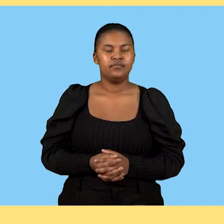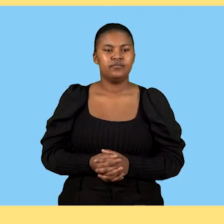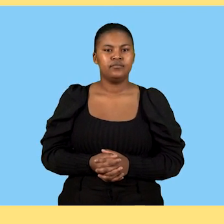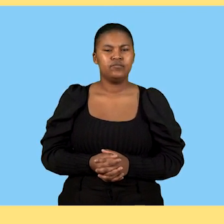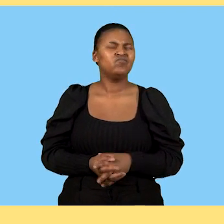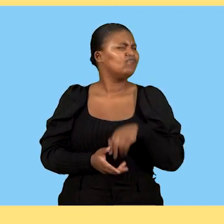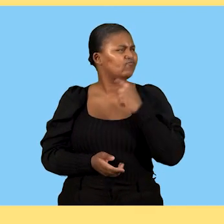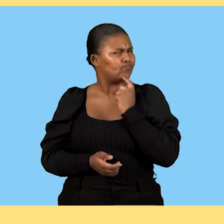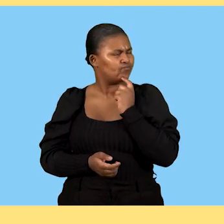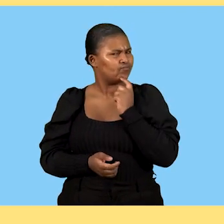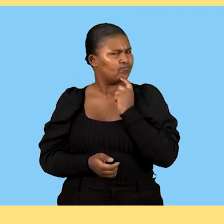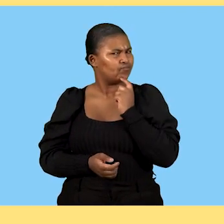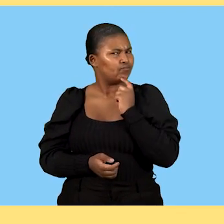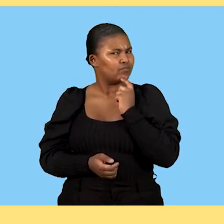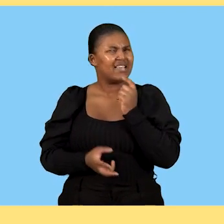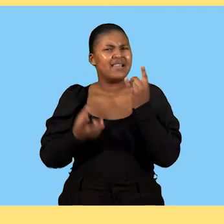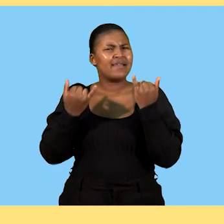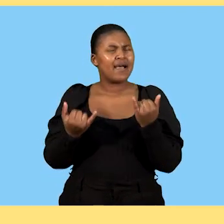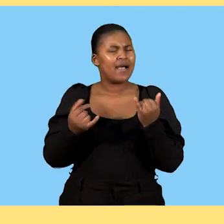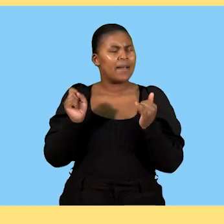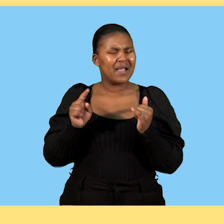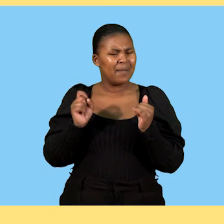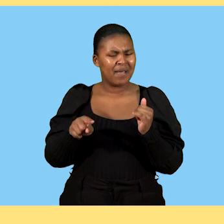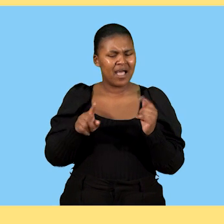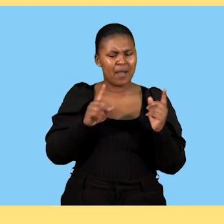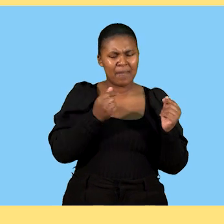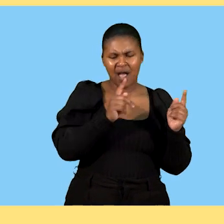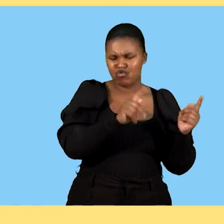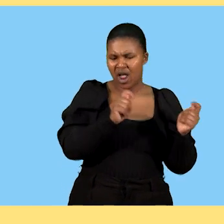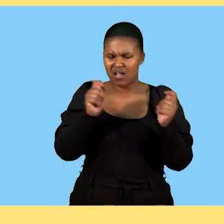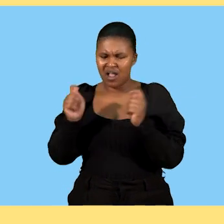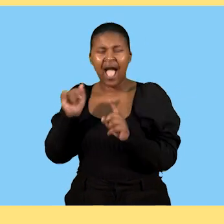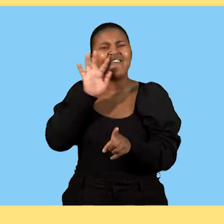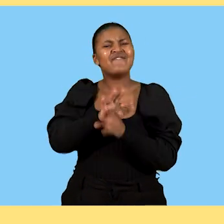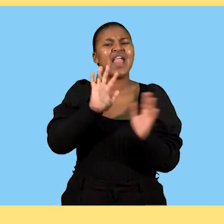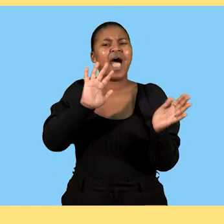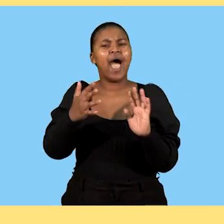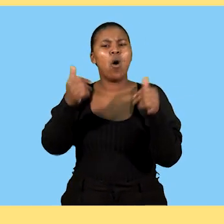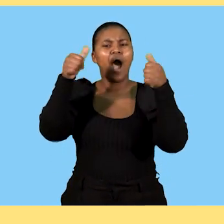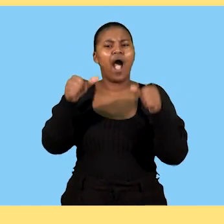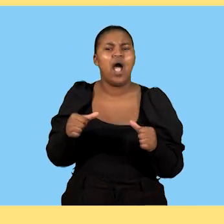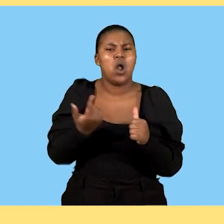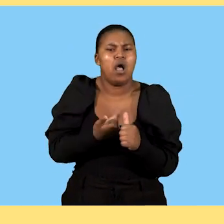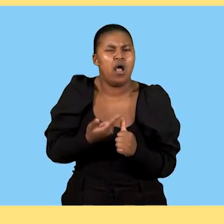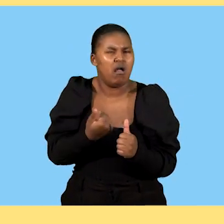How then will this transaction affect the accounting equation?